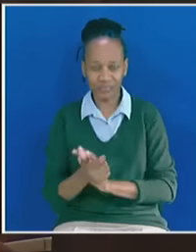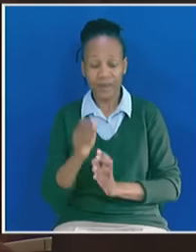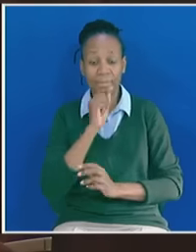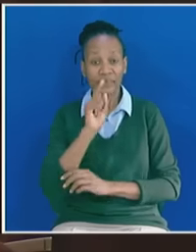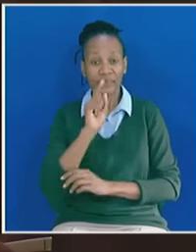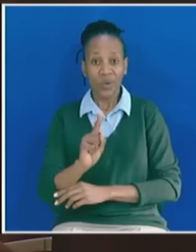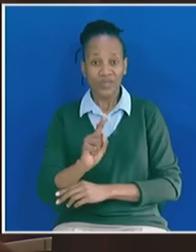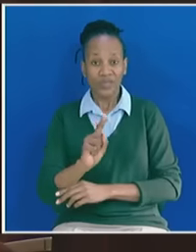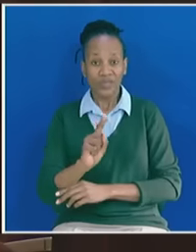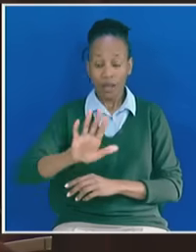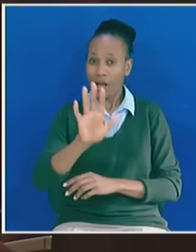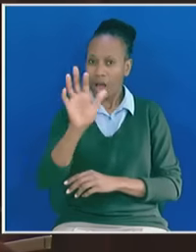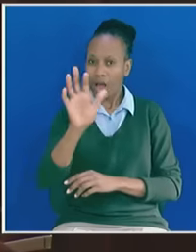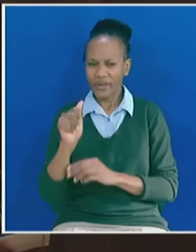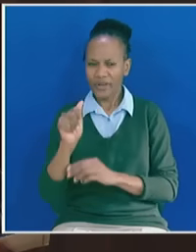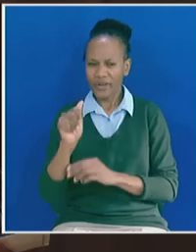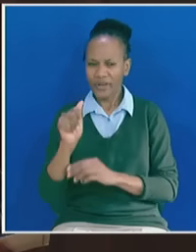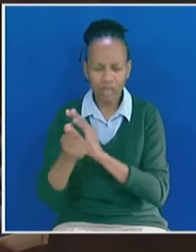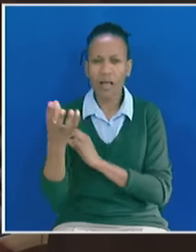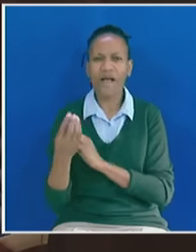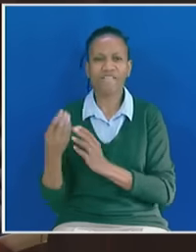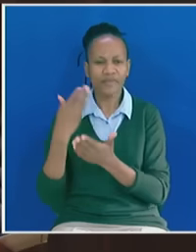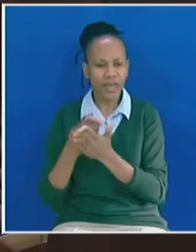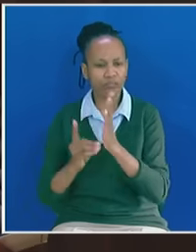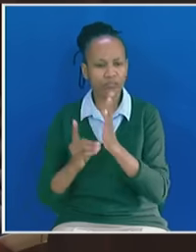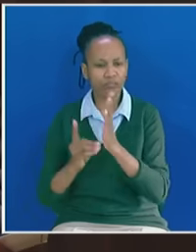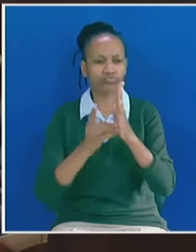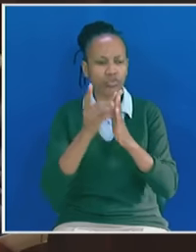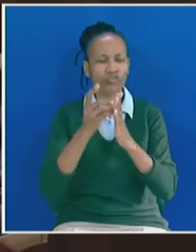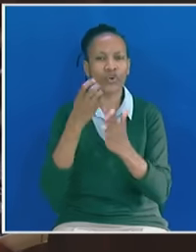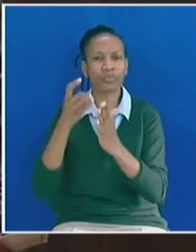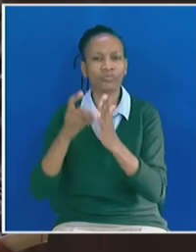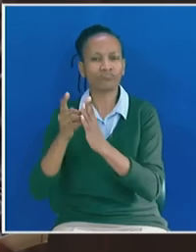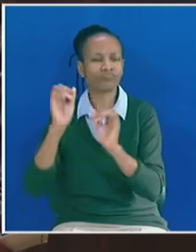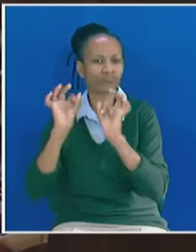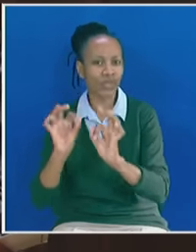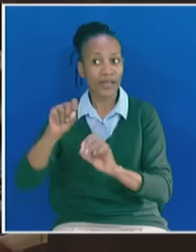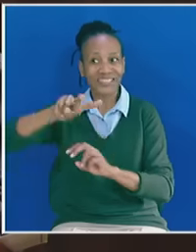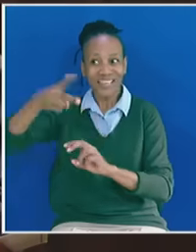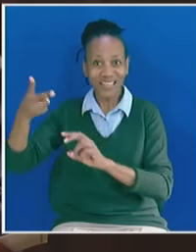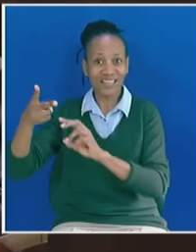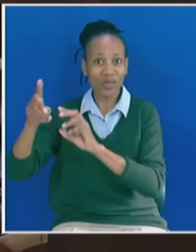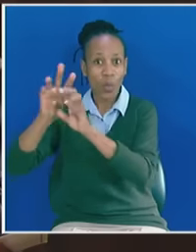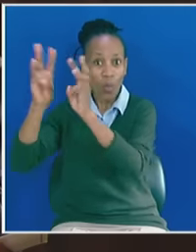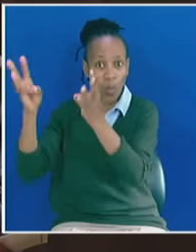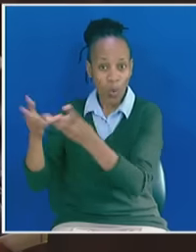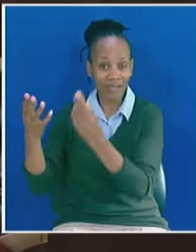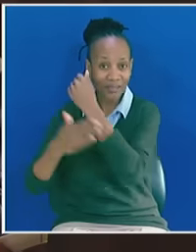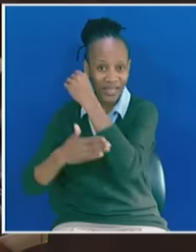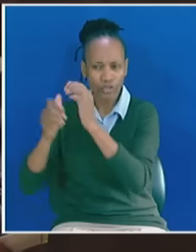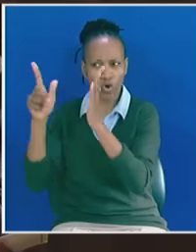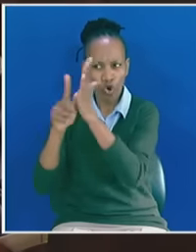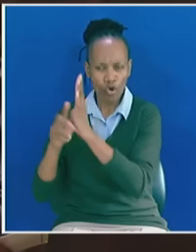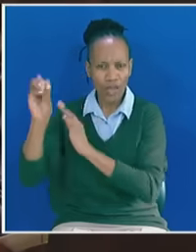rob our continent of its potential of meeting the development goals, while other countries in the world, they have laws that